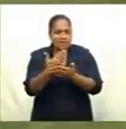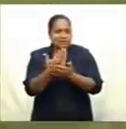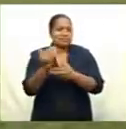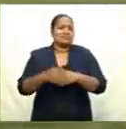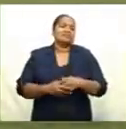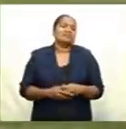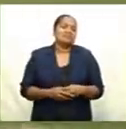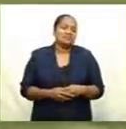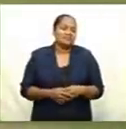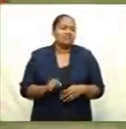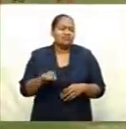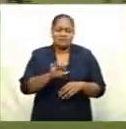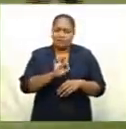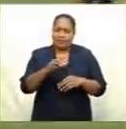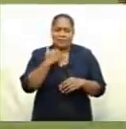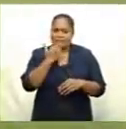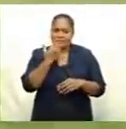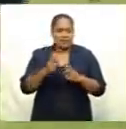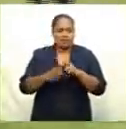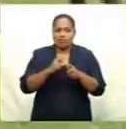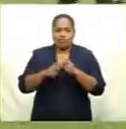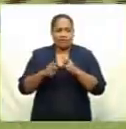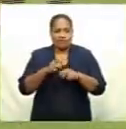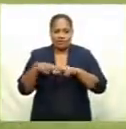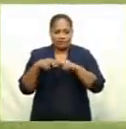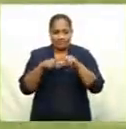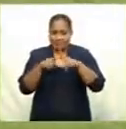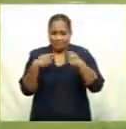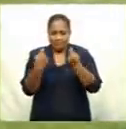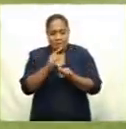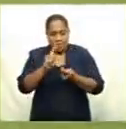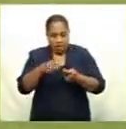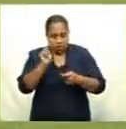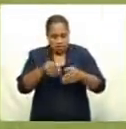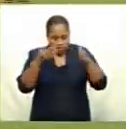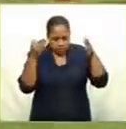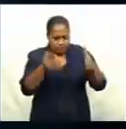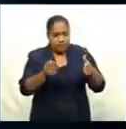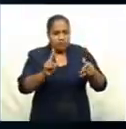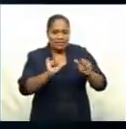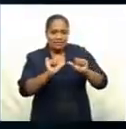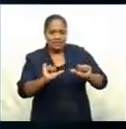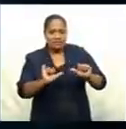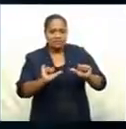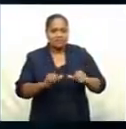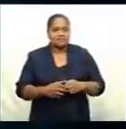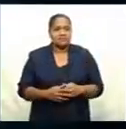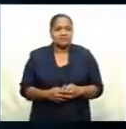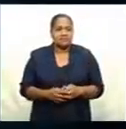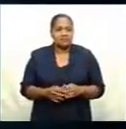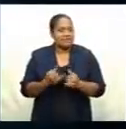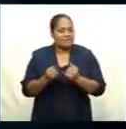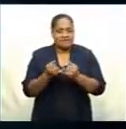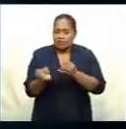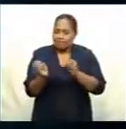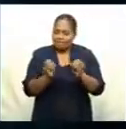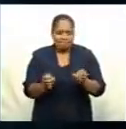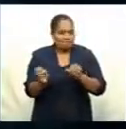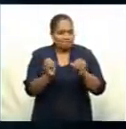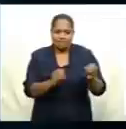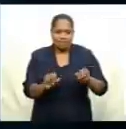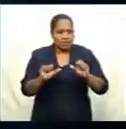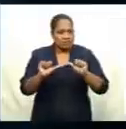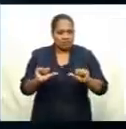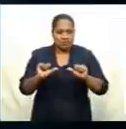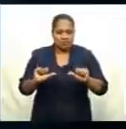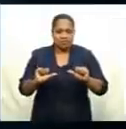not been much of a problem for the Fijiana, but they need to concentrate on defense. Very organized defensive against good